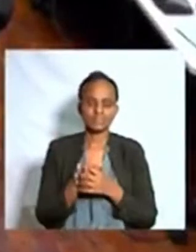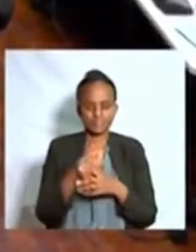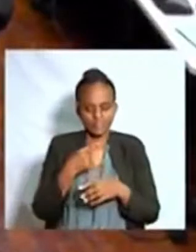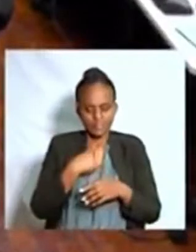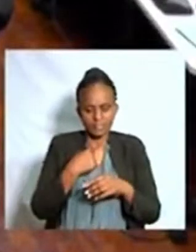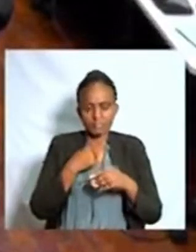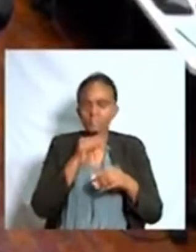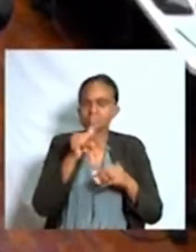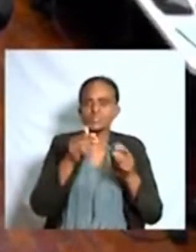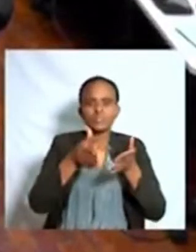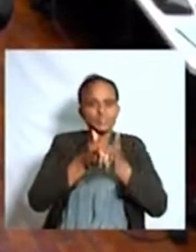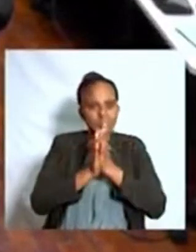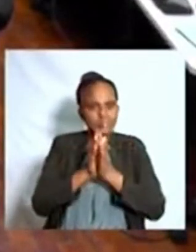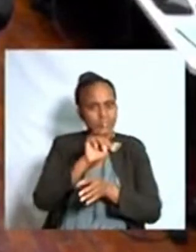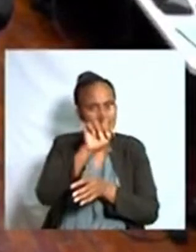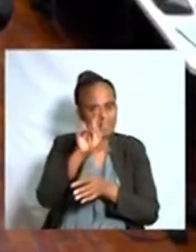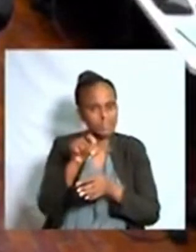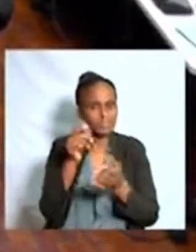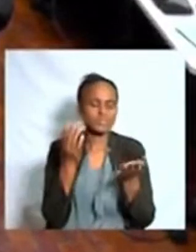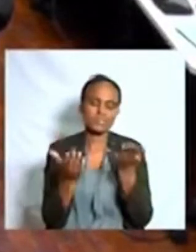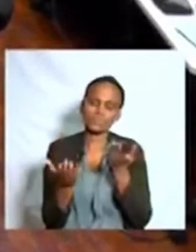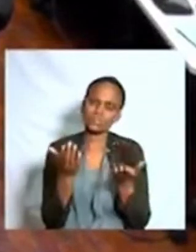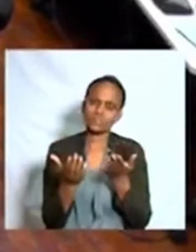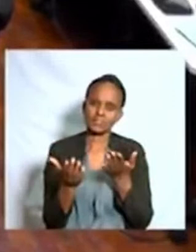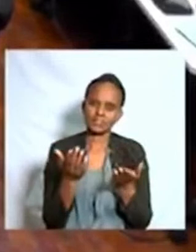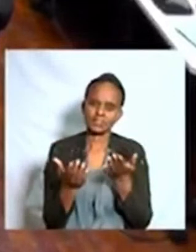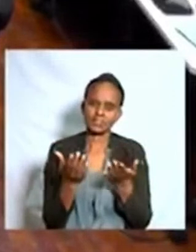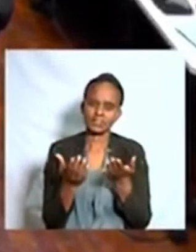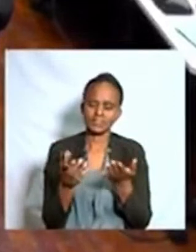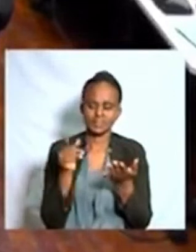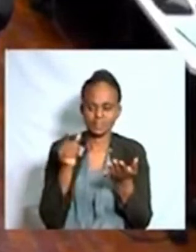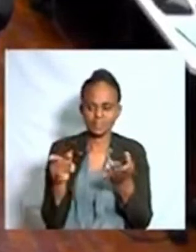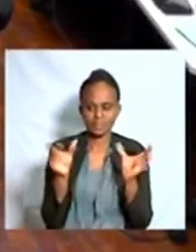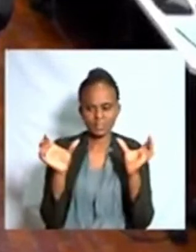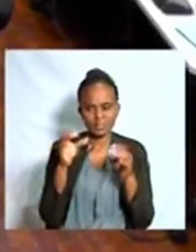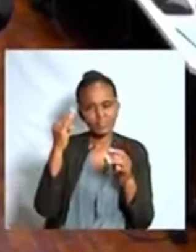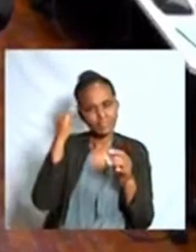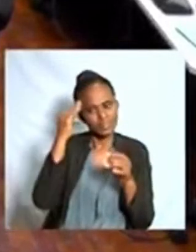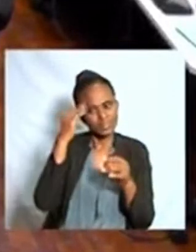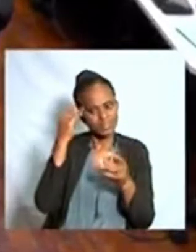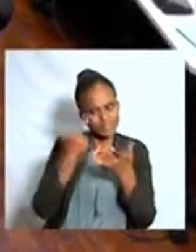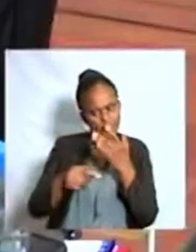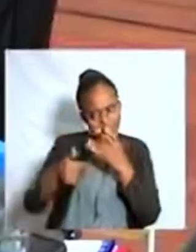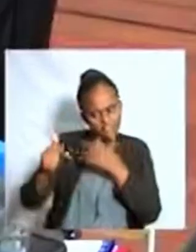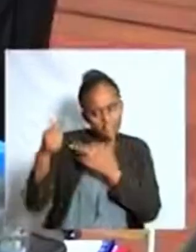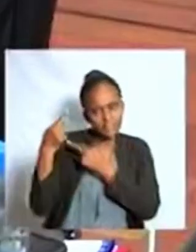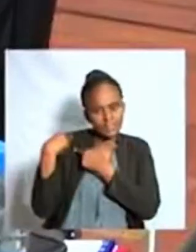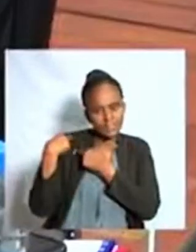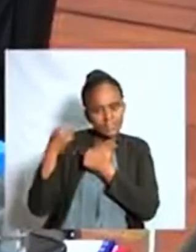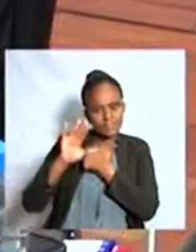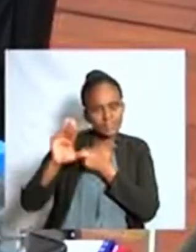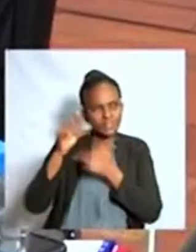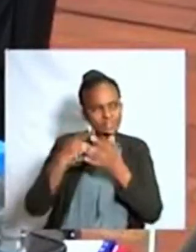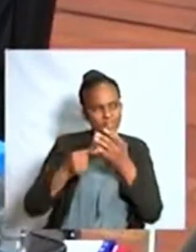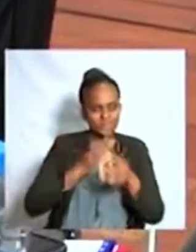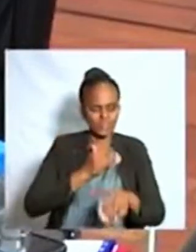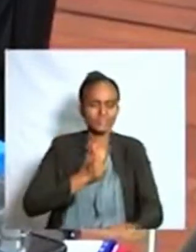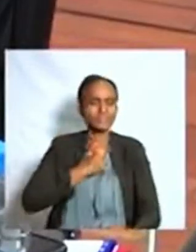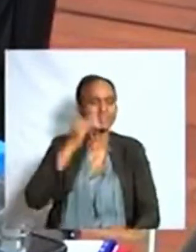ask the question whether this council knows what their responsibility is, because I know they